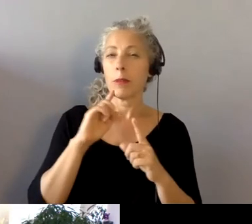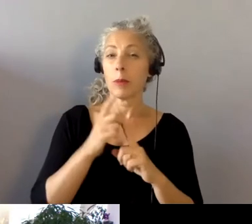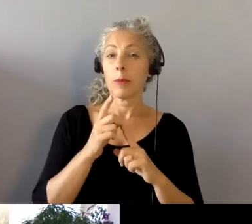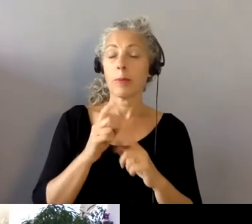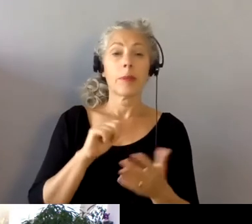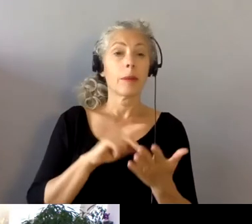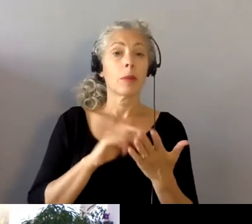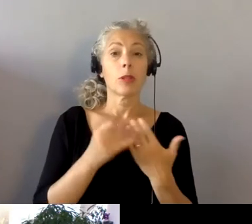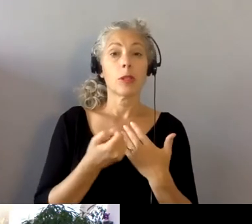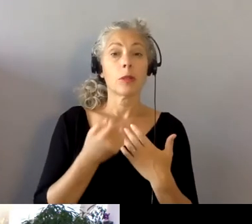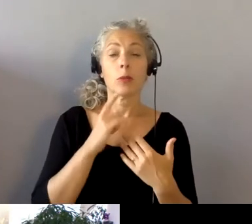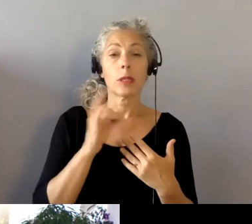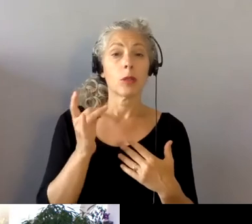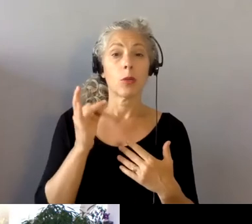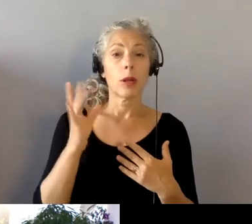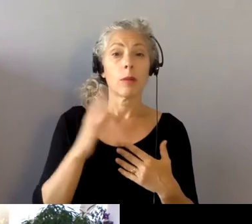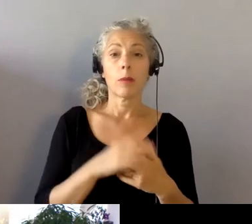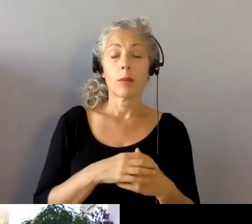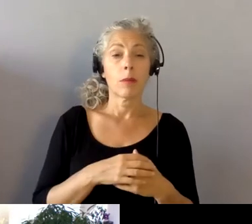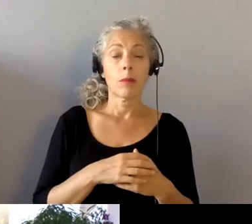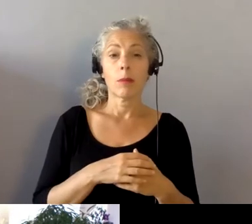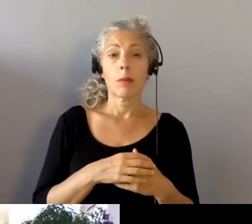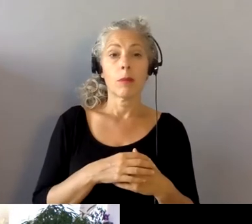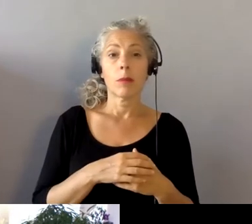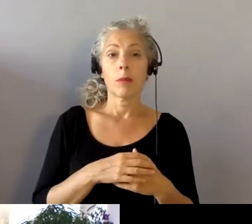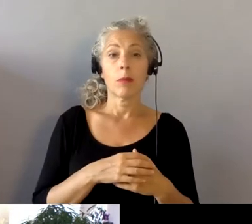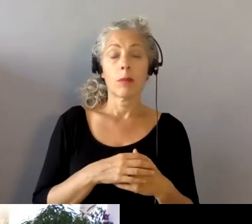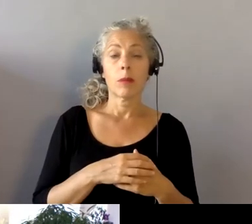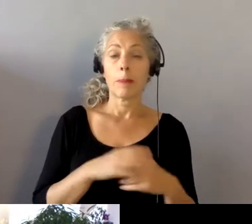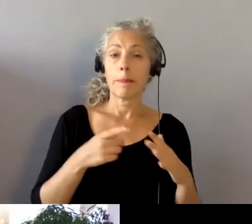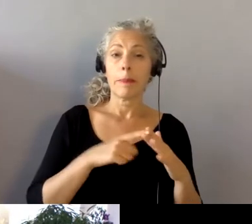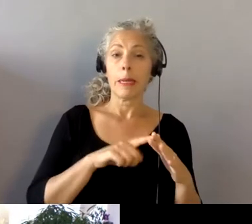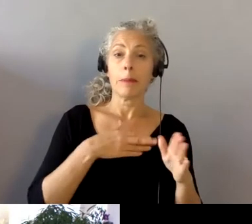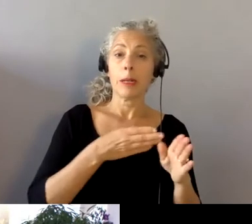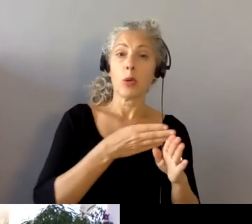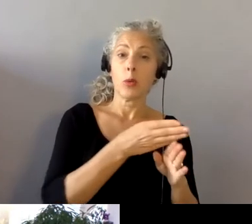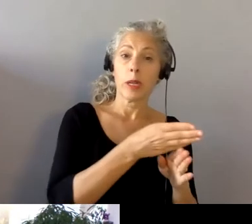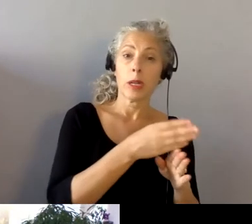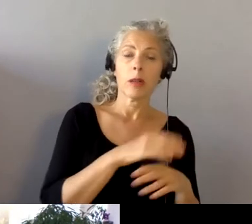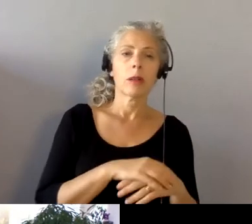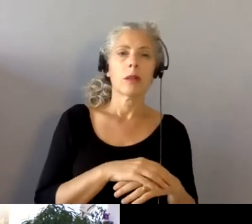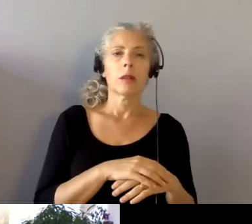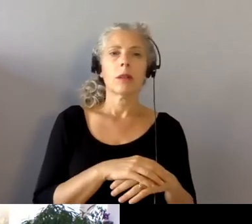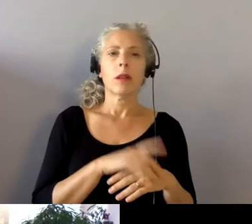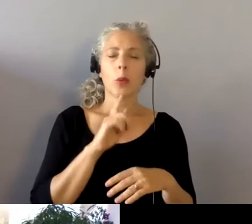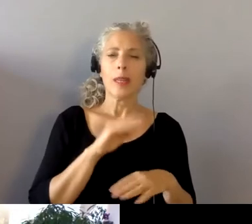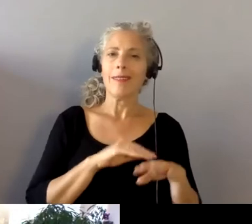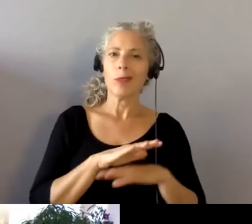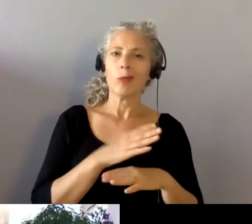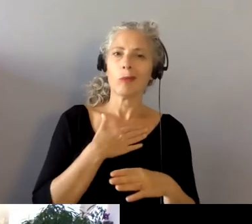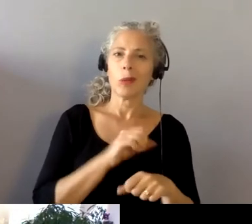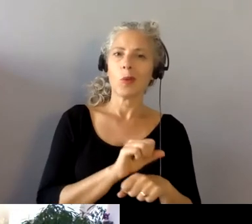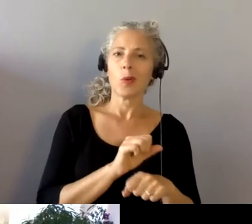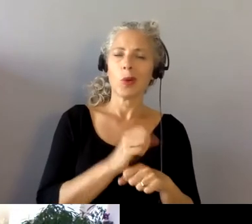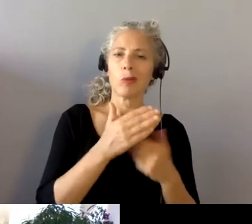project that was incredibly on the earlier side of my career as well, and really has influenced what I do. And